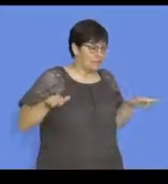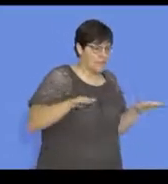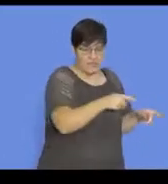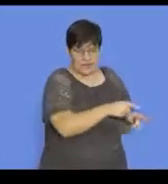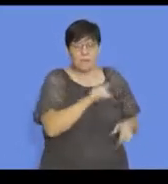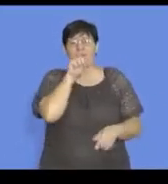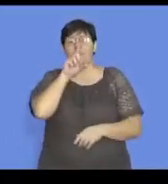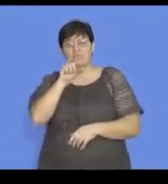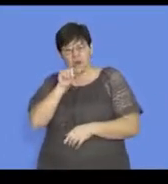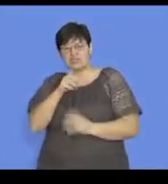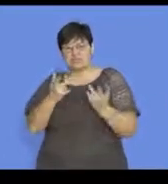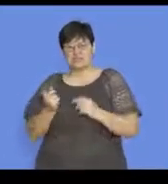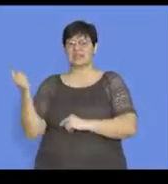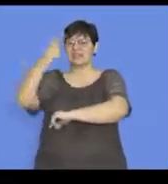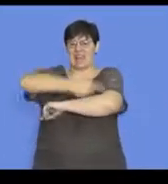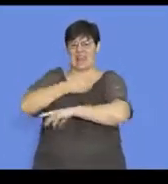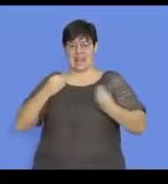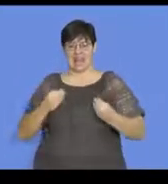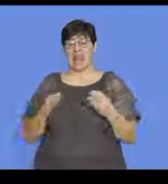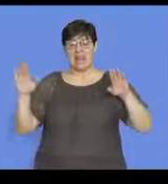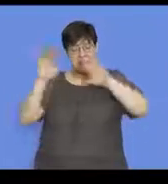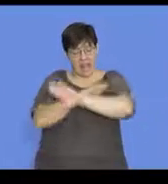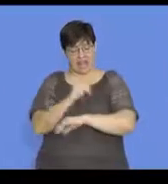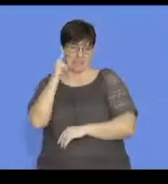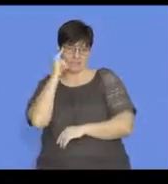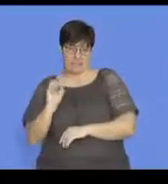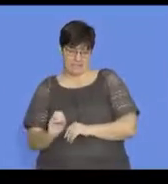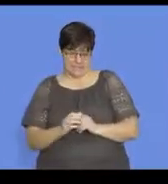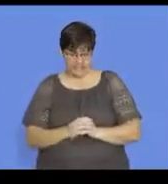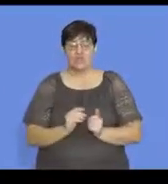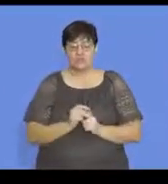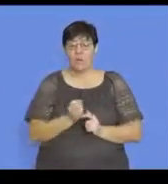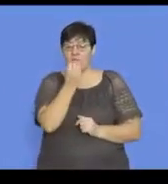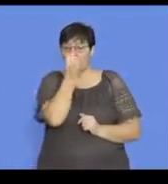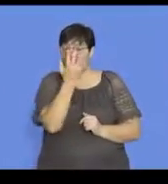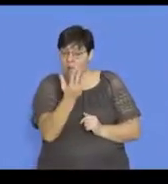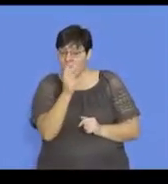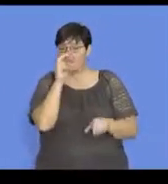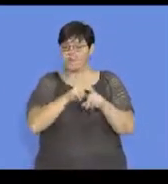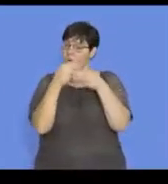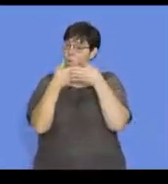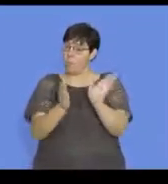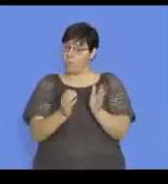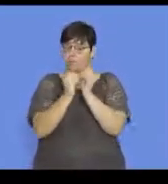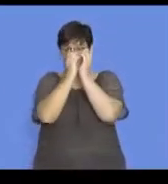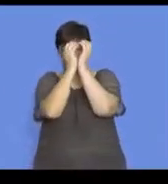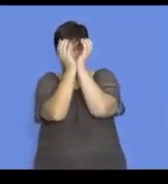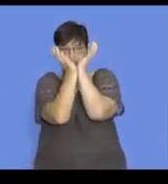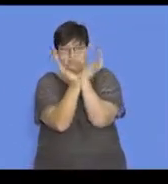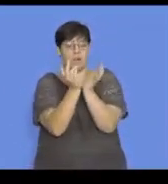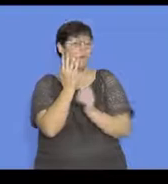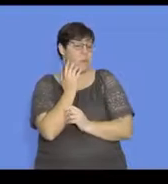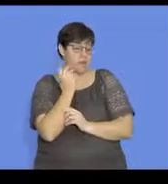right, diurnal. That means they are active during the day. So the flowers generally need to be open. Okay, now two